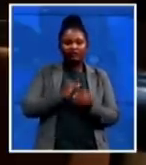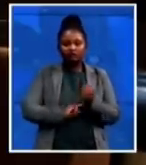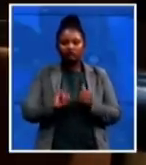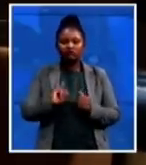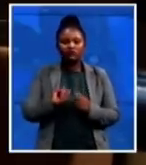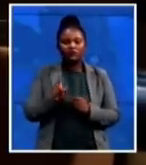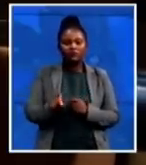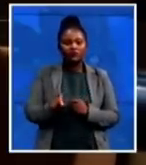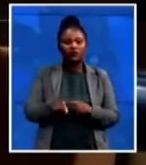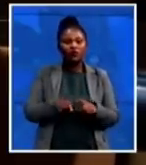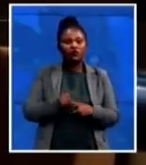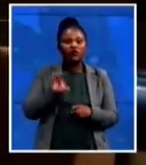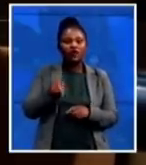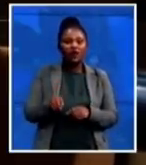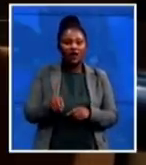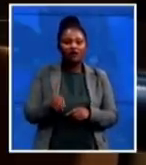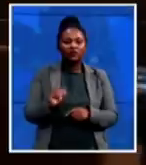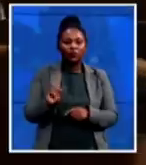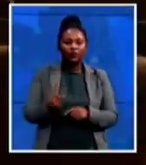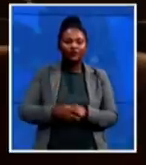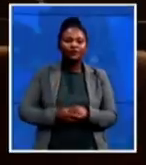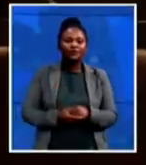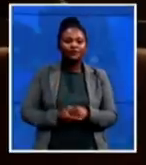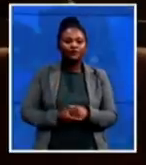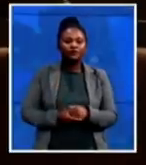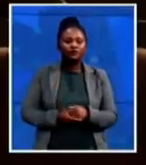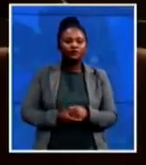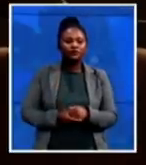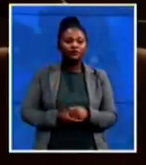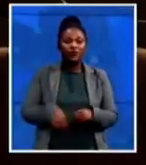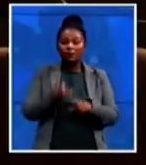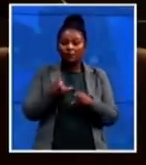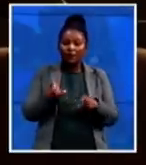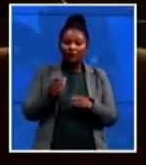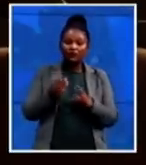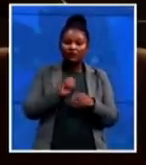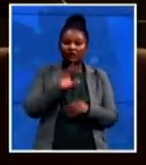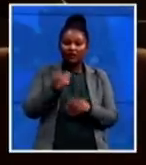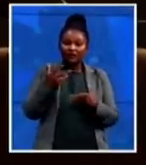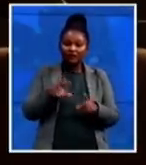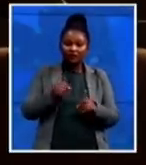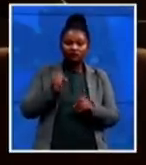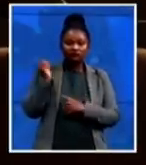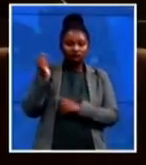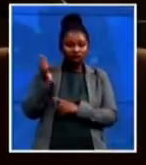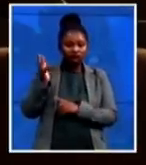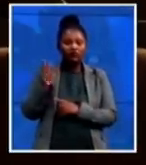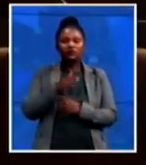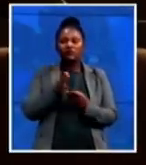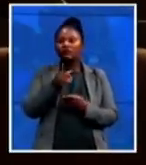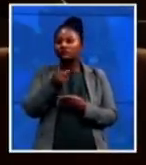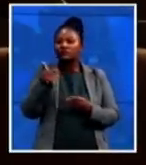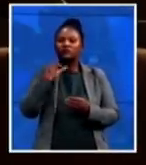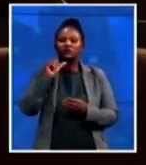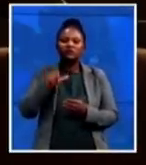hand, those citizens who've been campaigning for it have been accused by some of treason. And why has